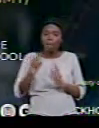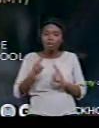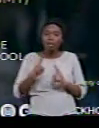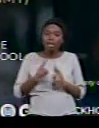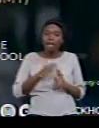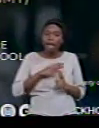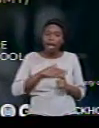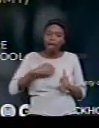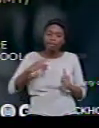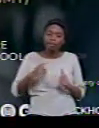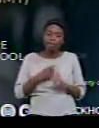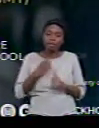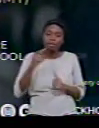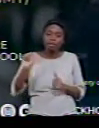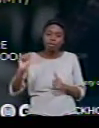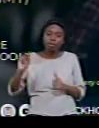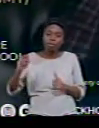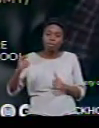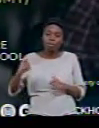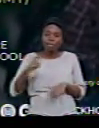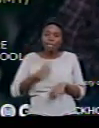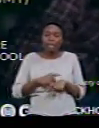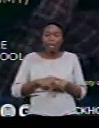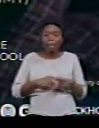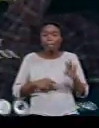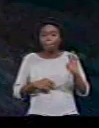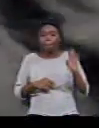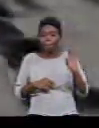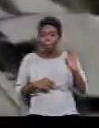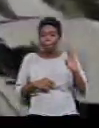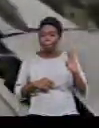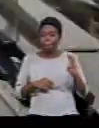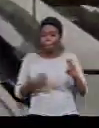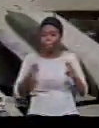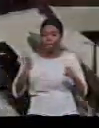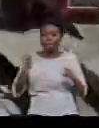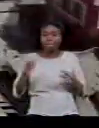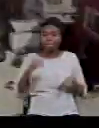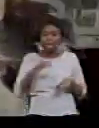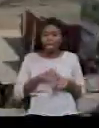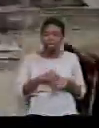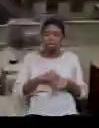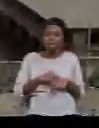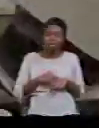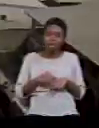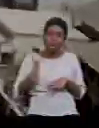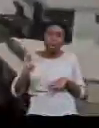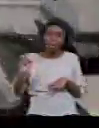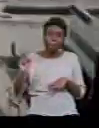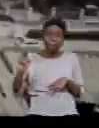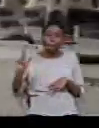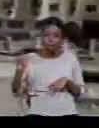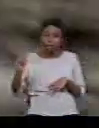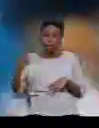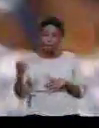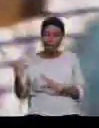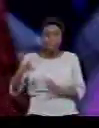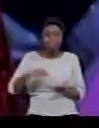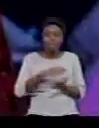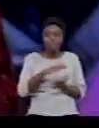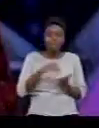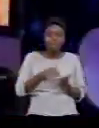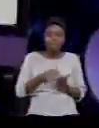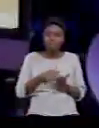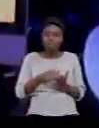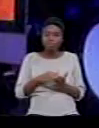August 2023. Time, 600 hours GMT at Beulah Baptist Center behind Baptist High School, OGBOMOSO. WOW